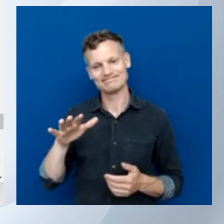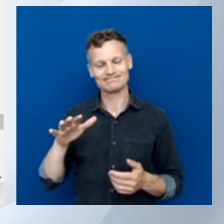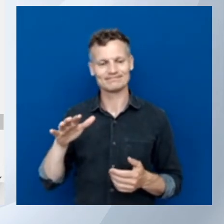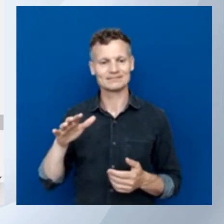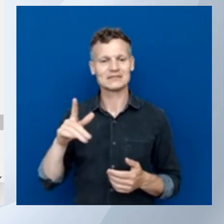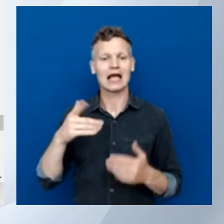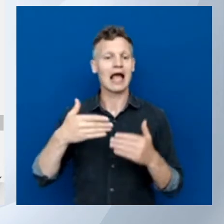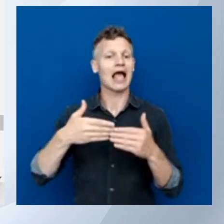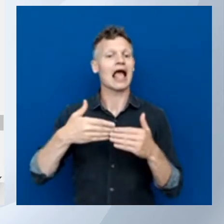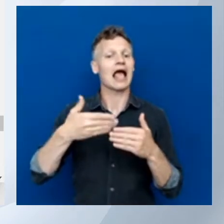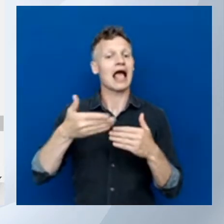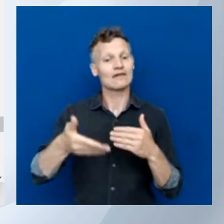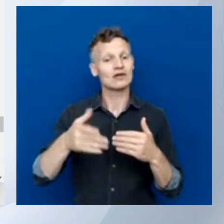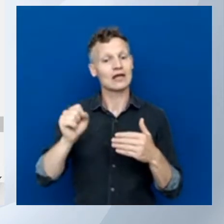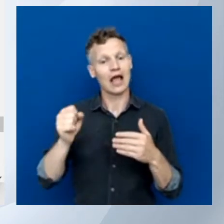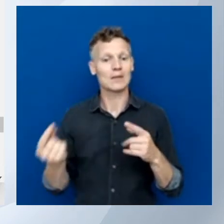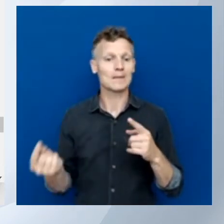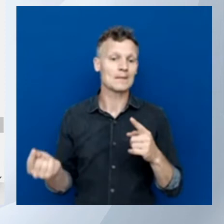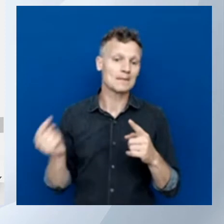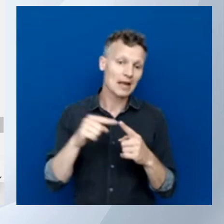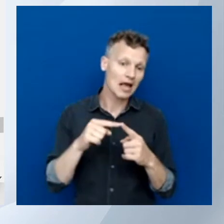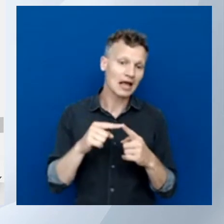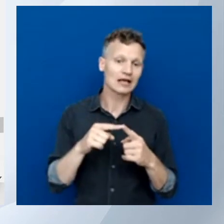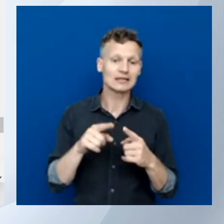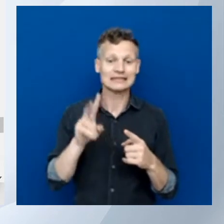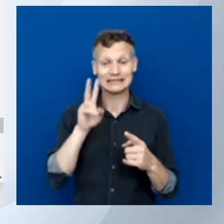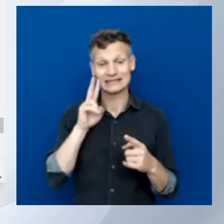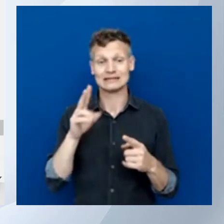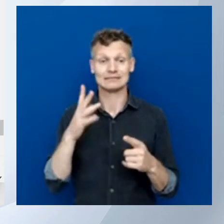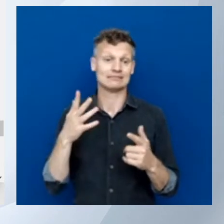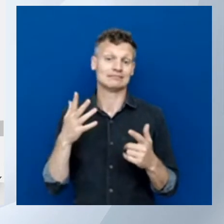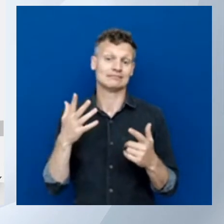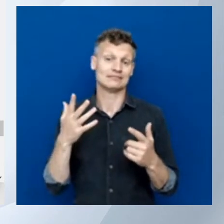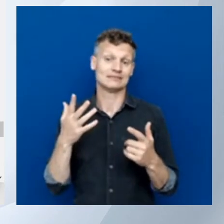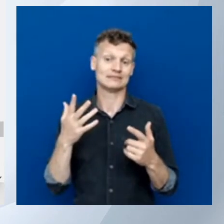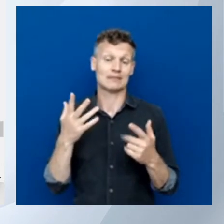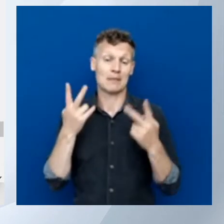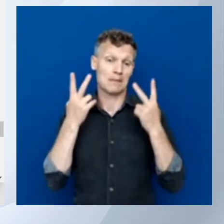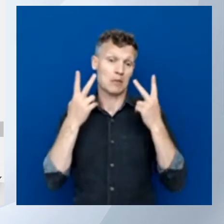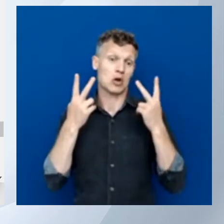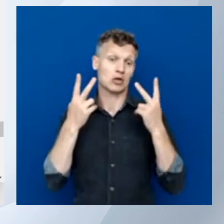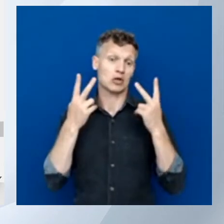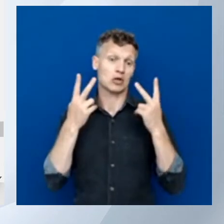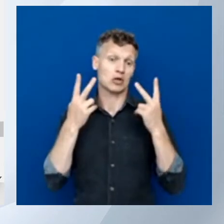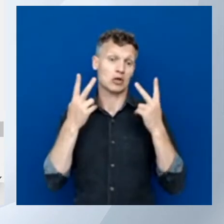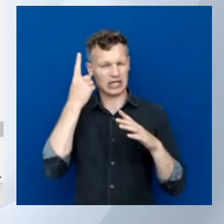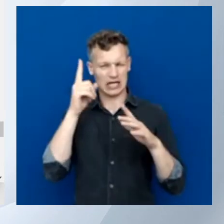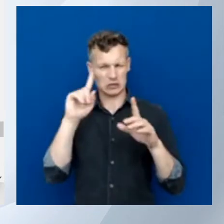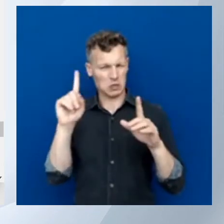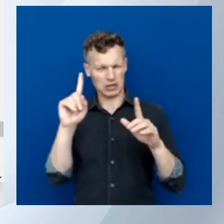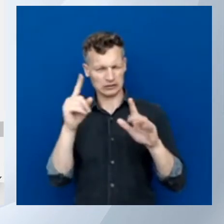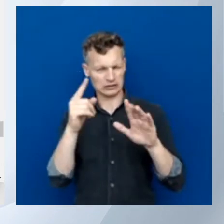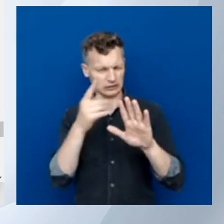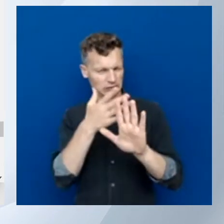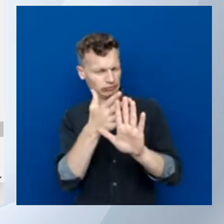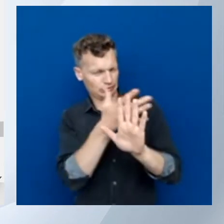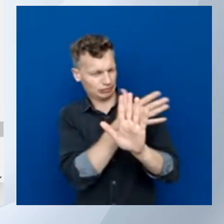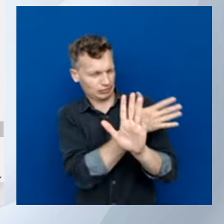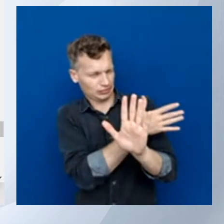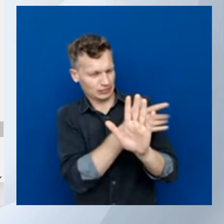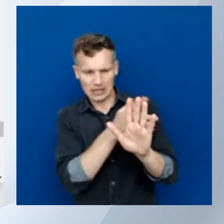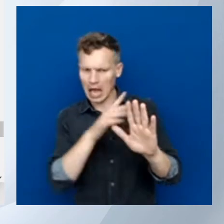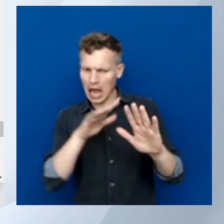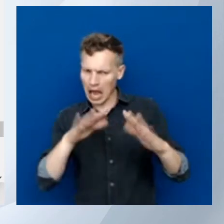of our model. And it is again very important to understand what is happening behind the scenes, how the model decides